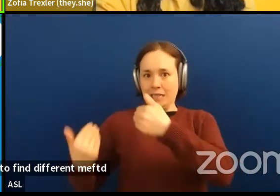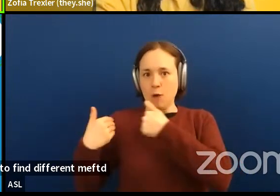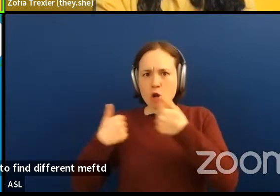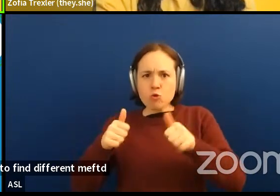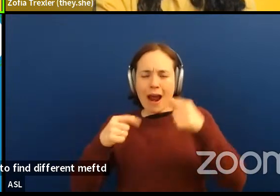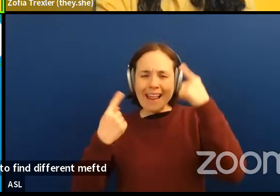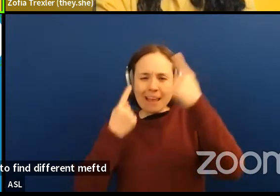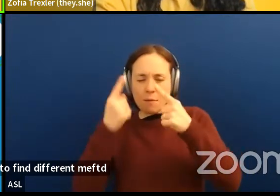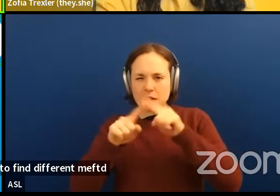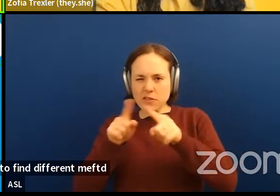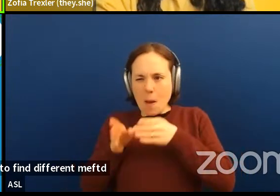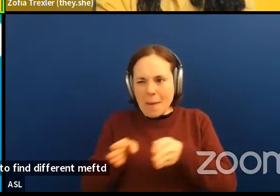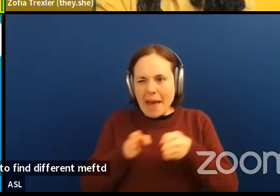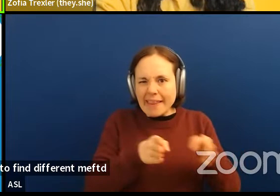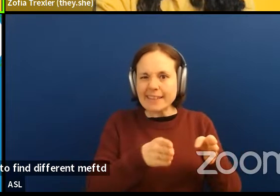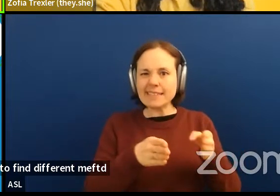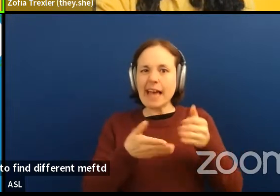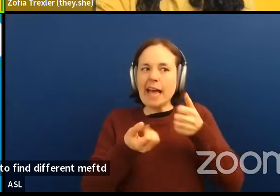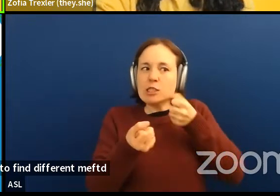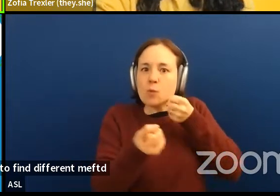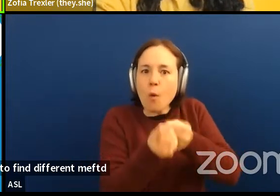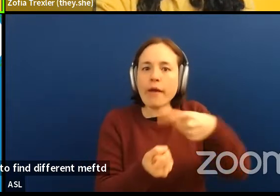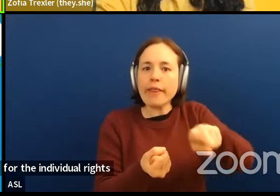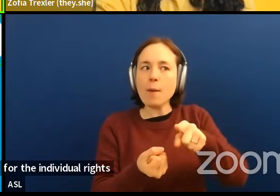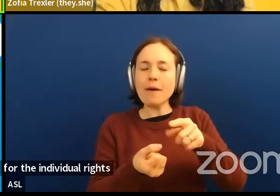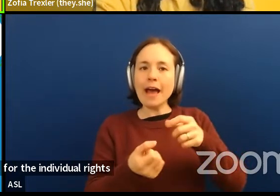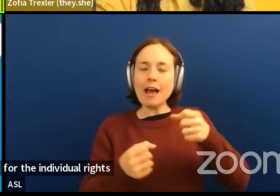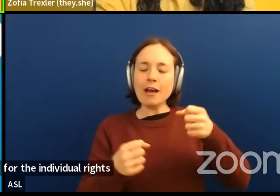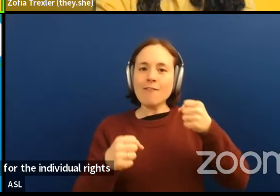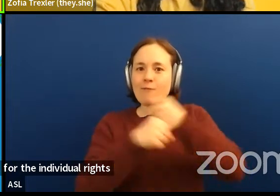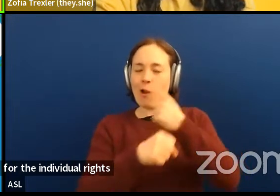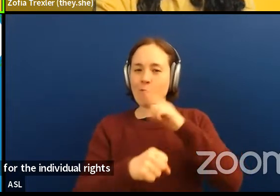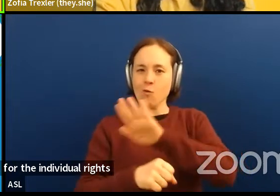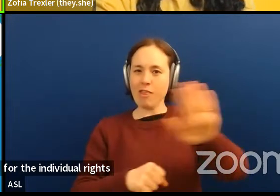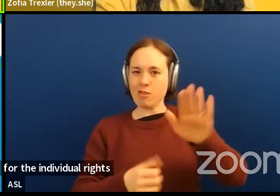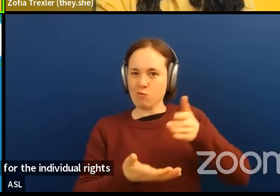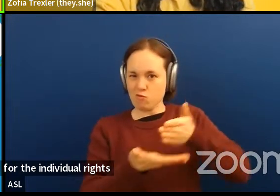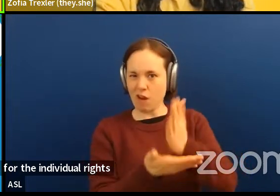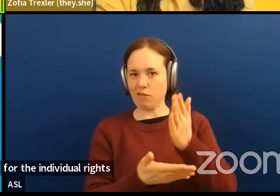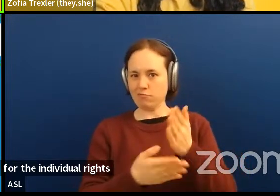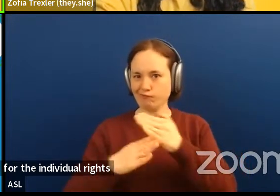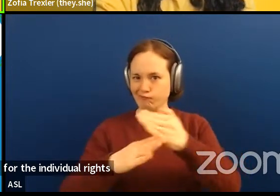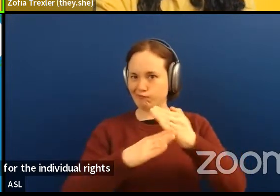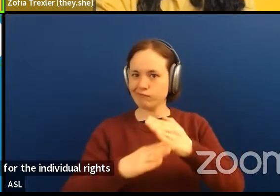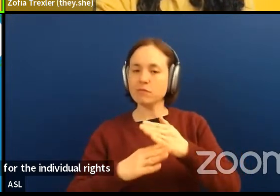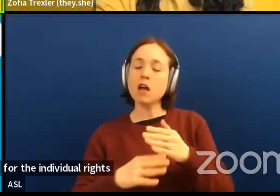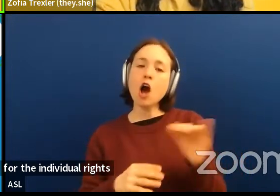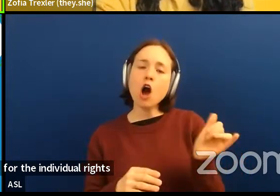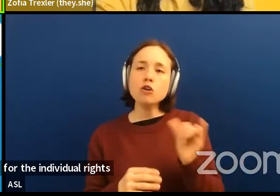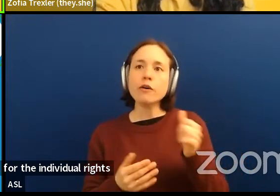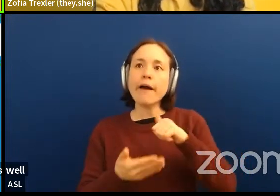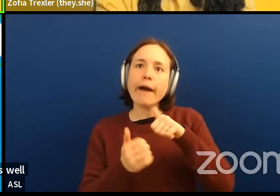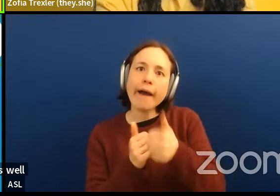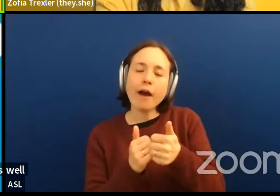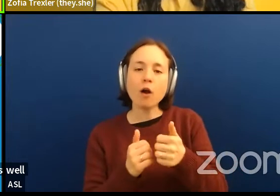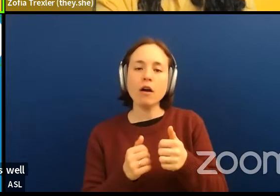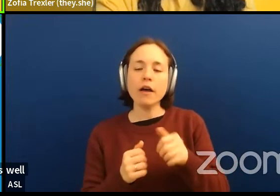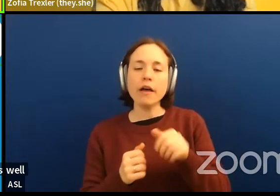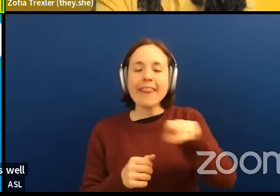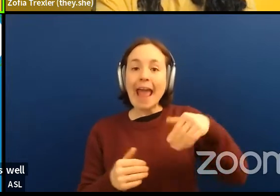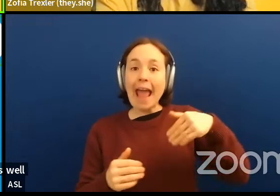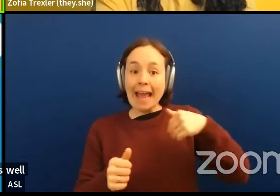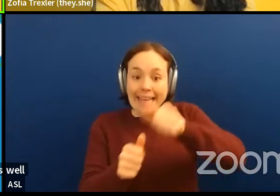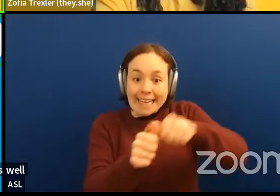for their individual rights, as well as how they could be able to utilize those individual